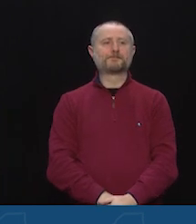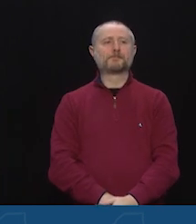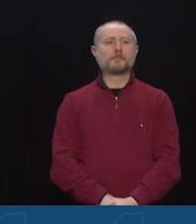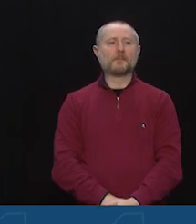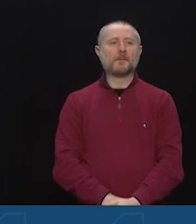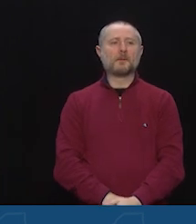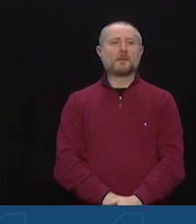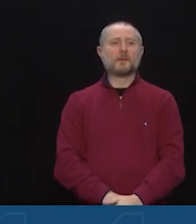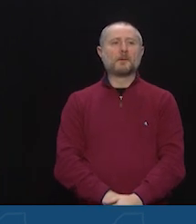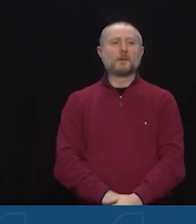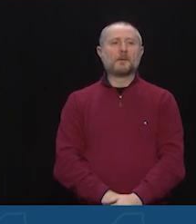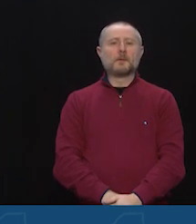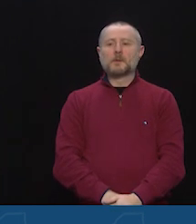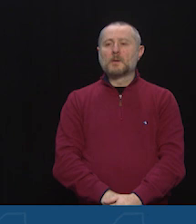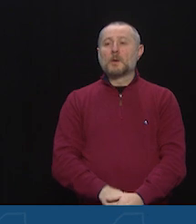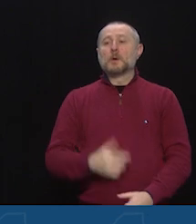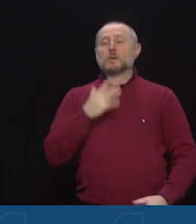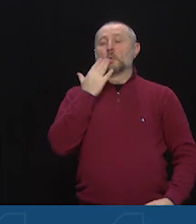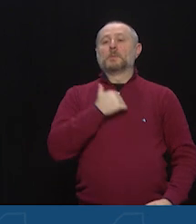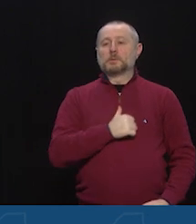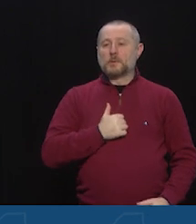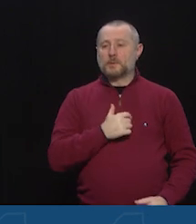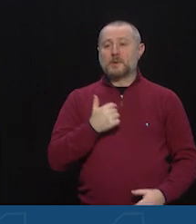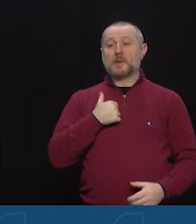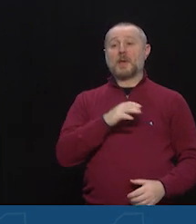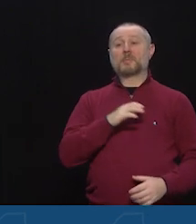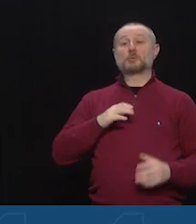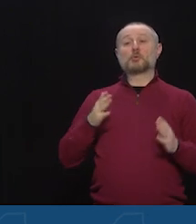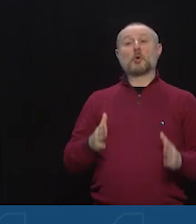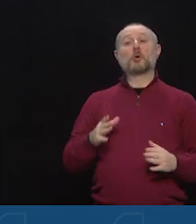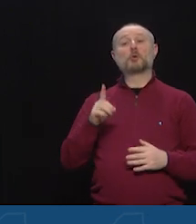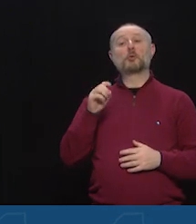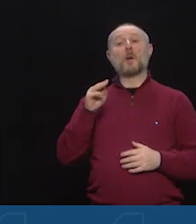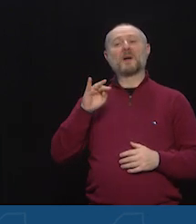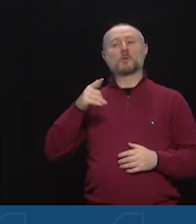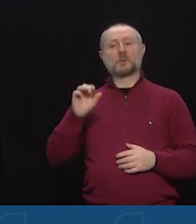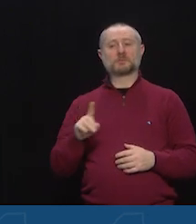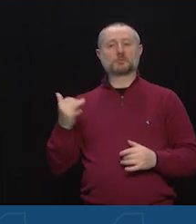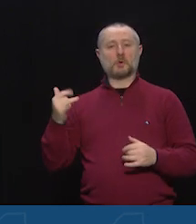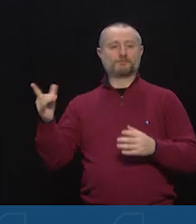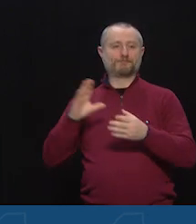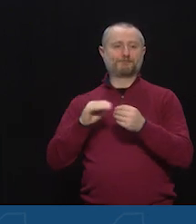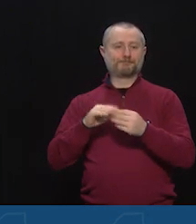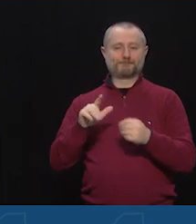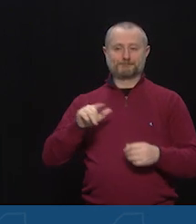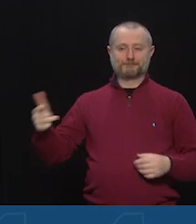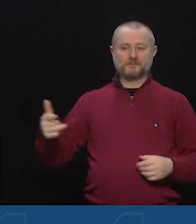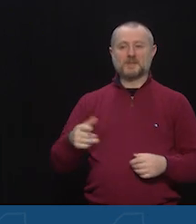Oh, I'm sorry. Commissioner Dominguez will speak now to DOT assets. Thank you.